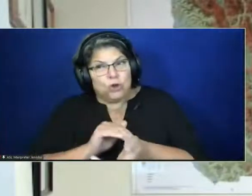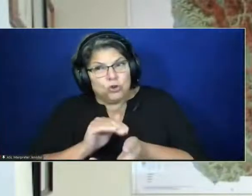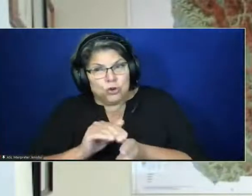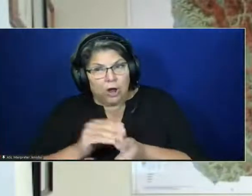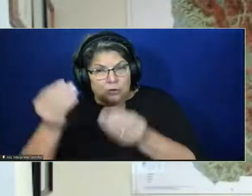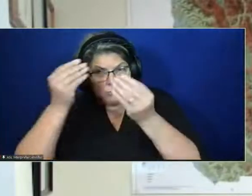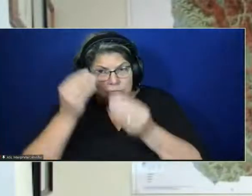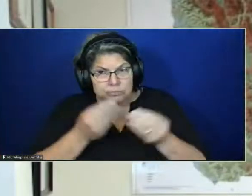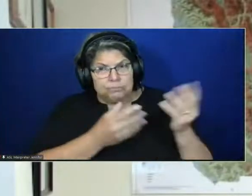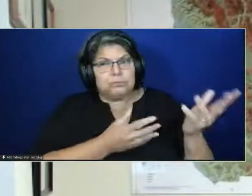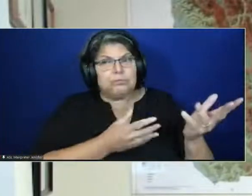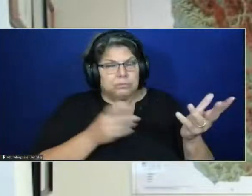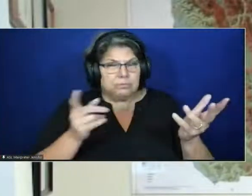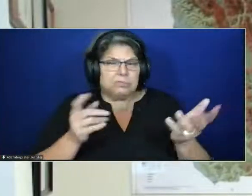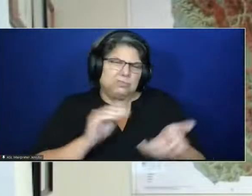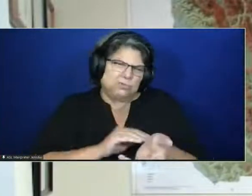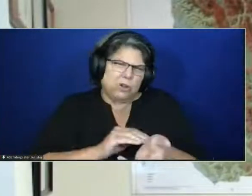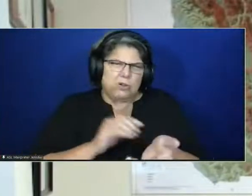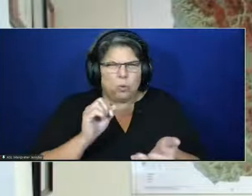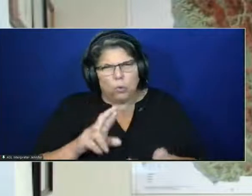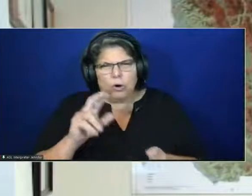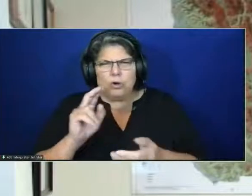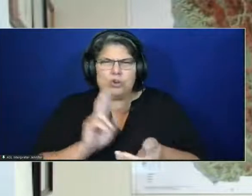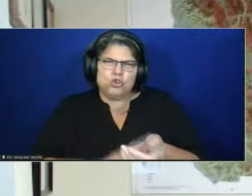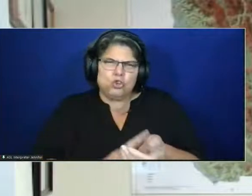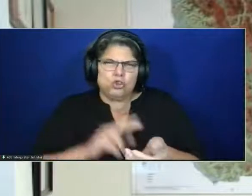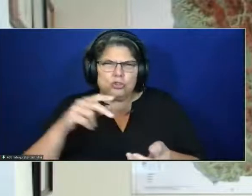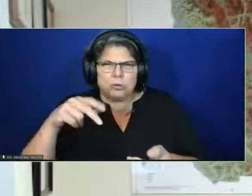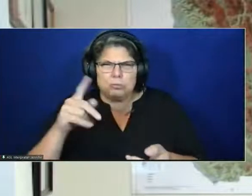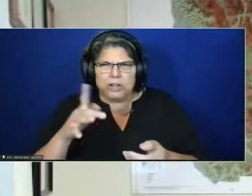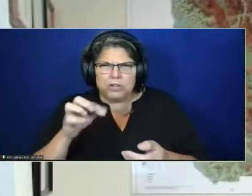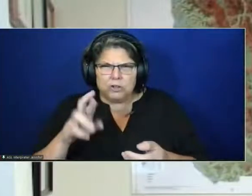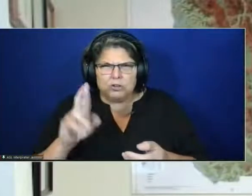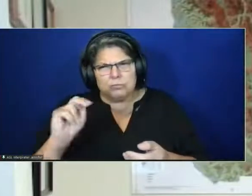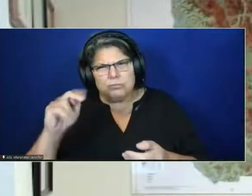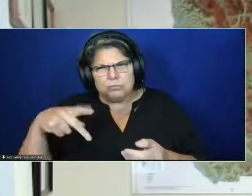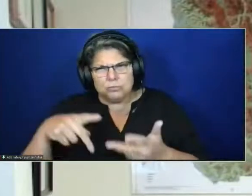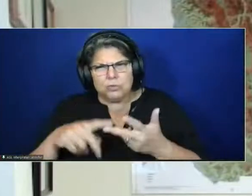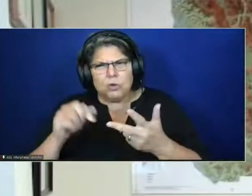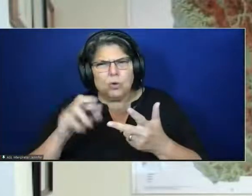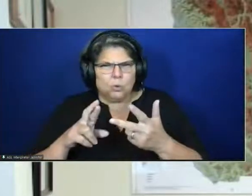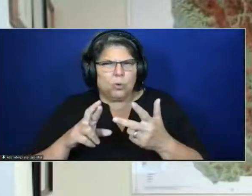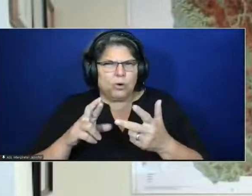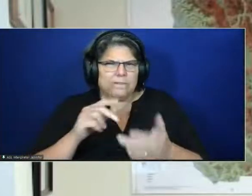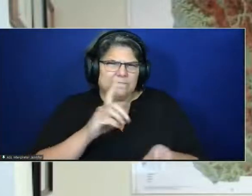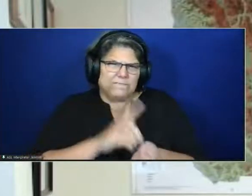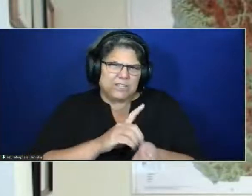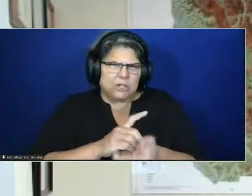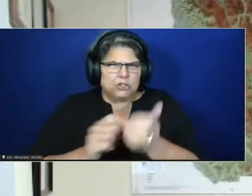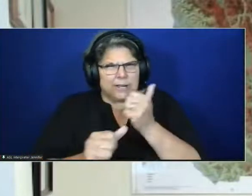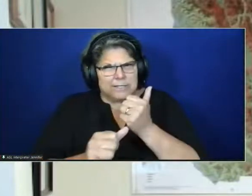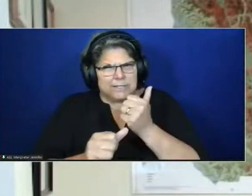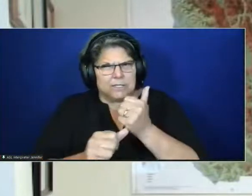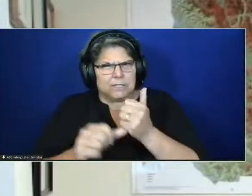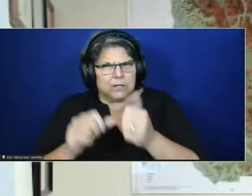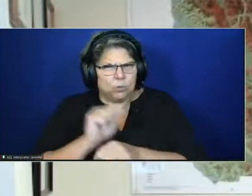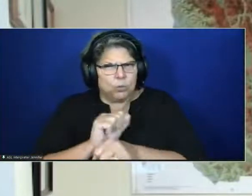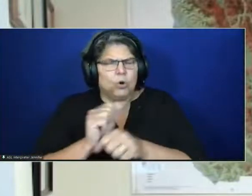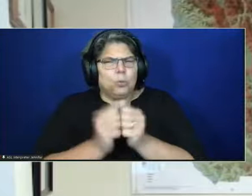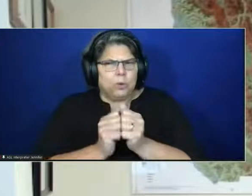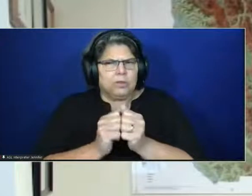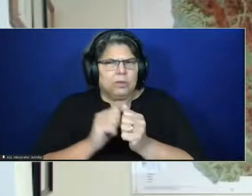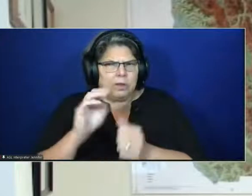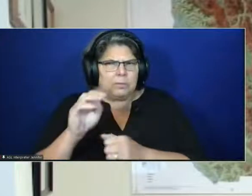provider being a physician or nurse practitioner or physician assistant who's working under the provider, an MD